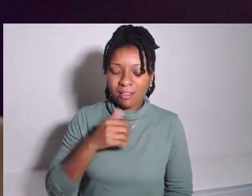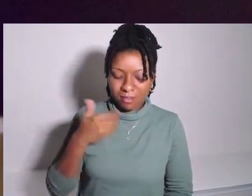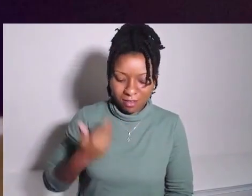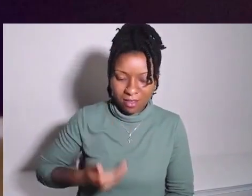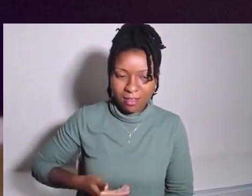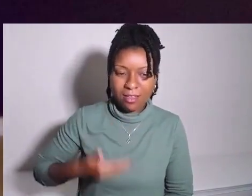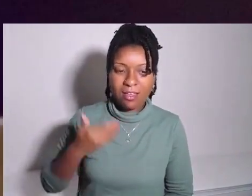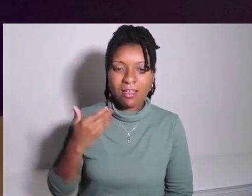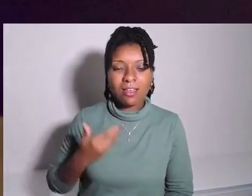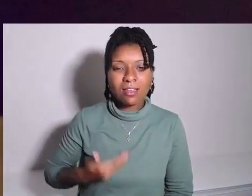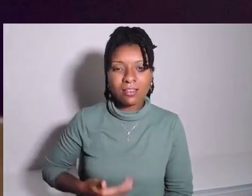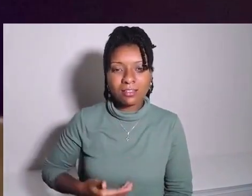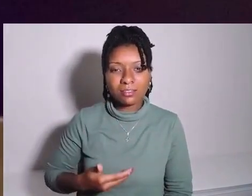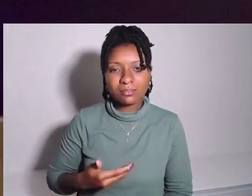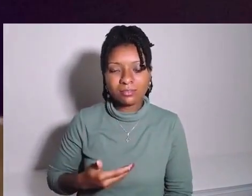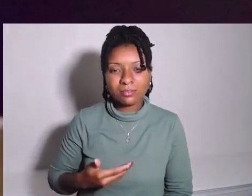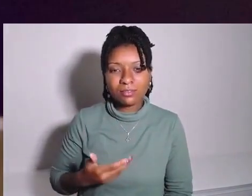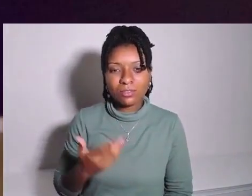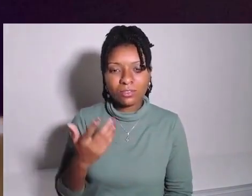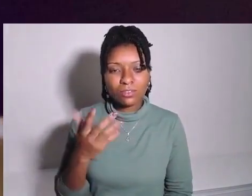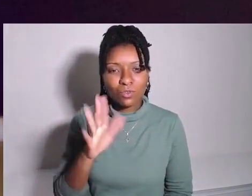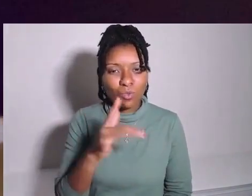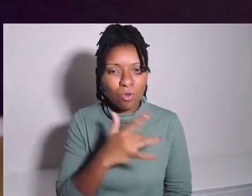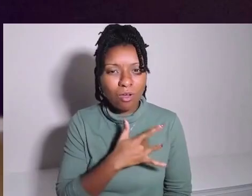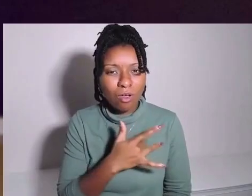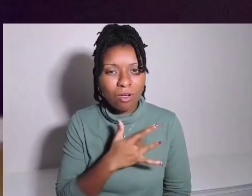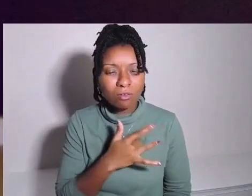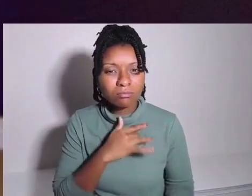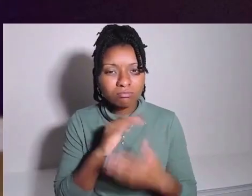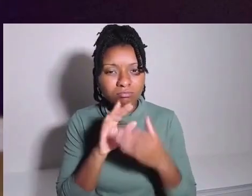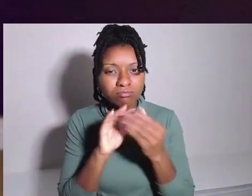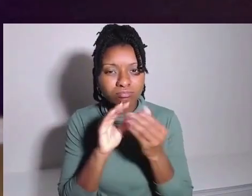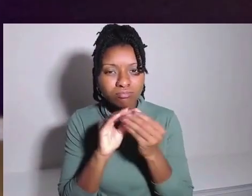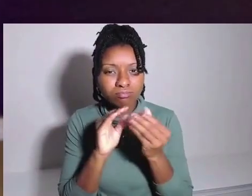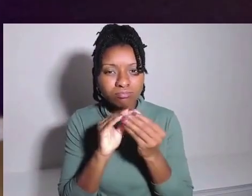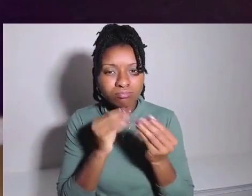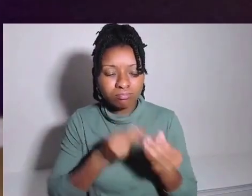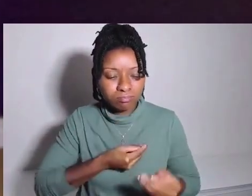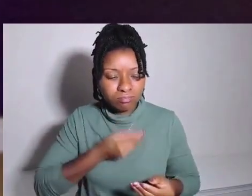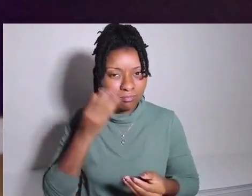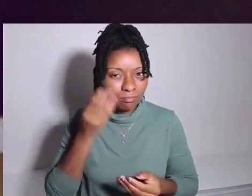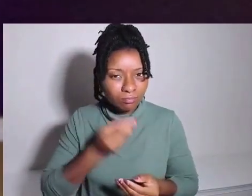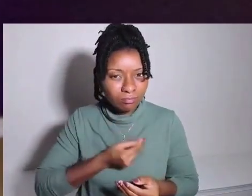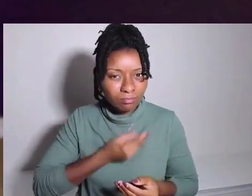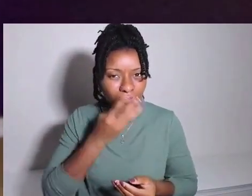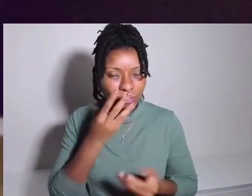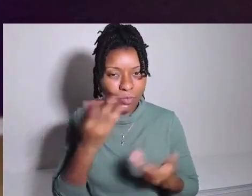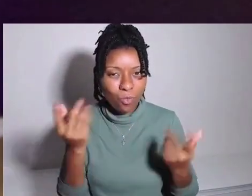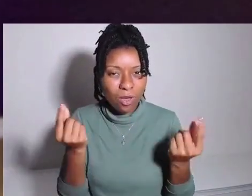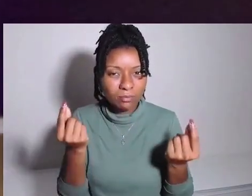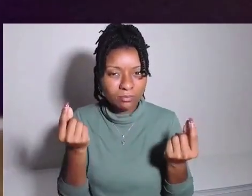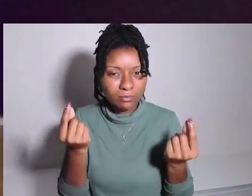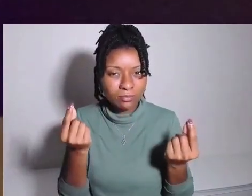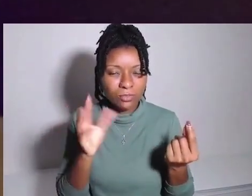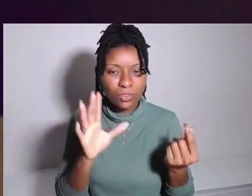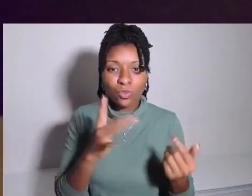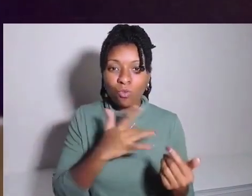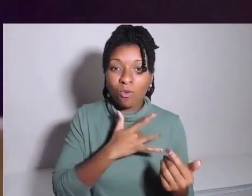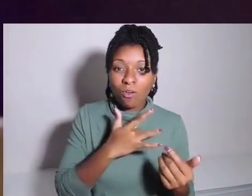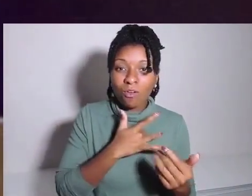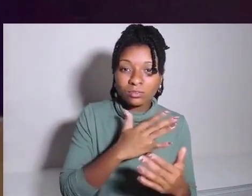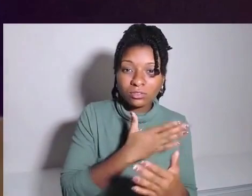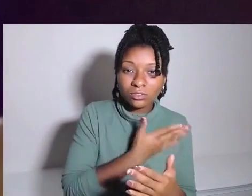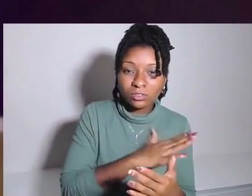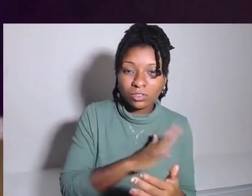I. What is your heart saying to you? What's your heart song? What's your